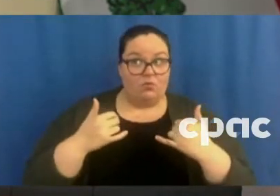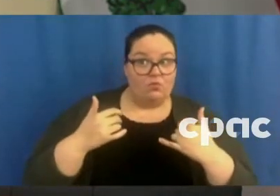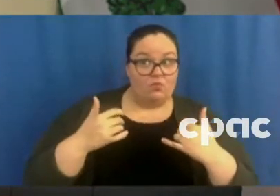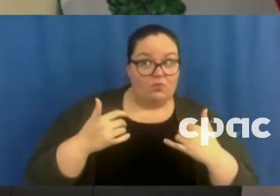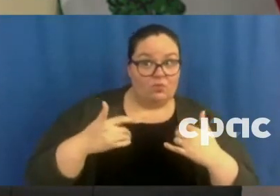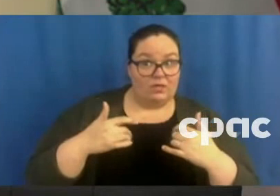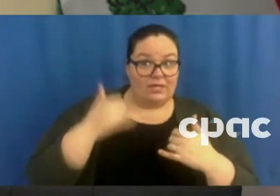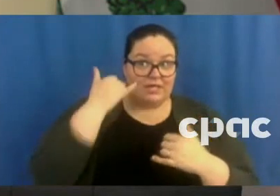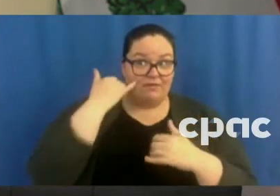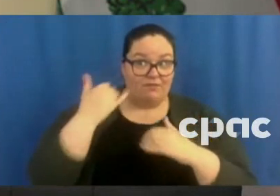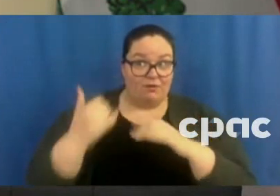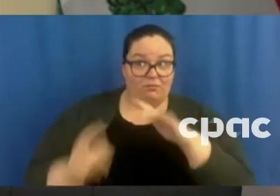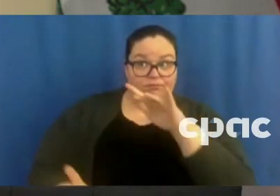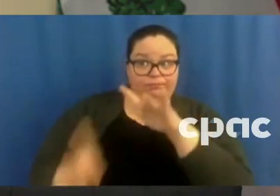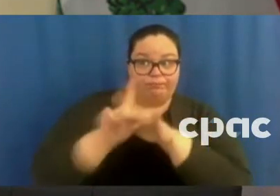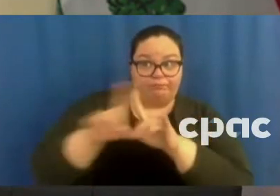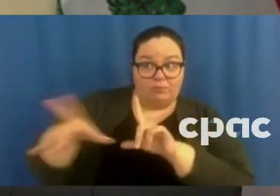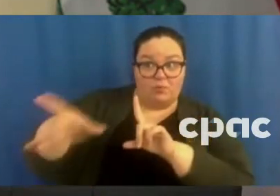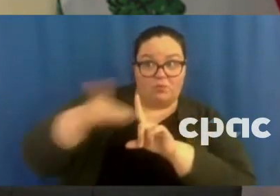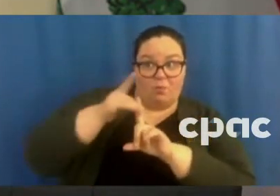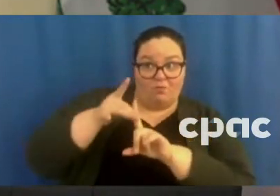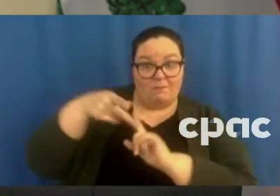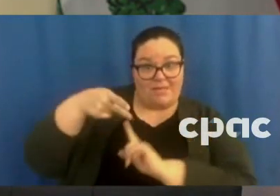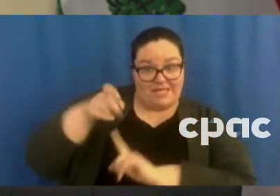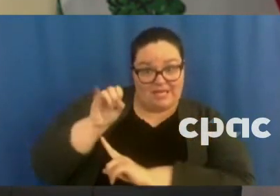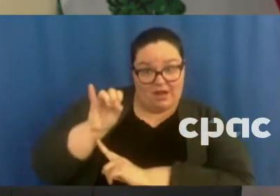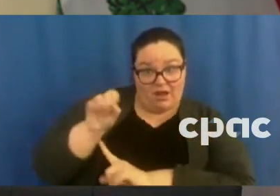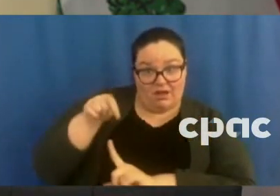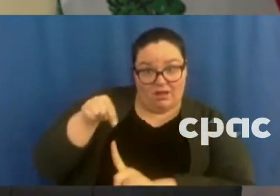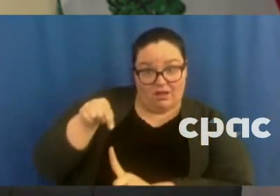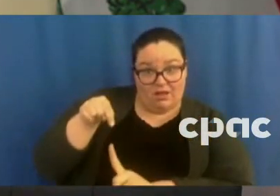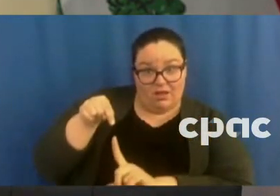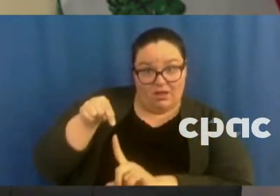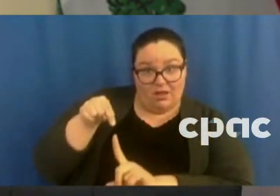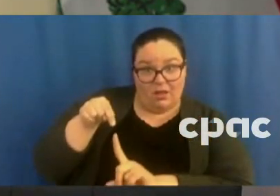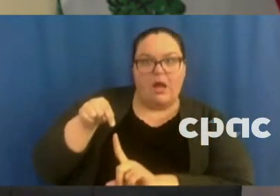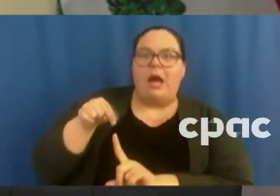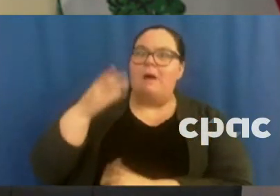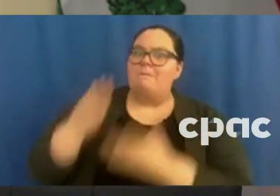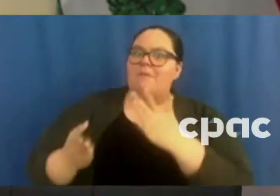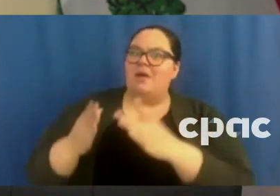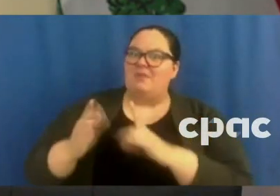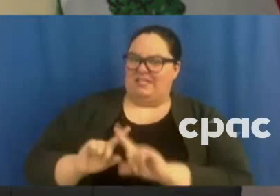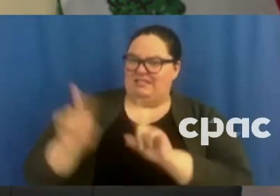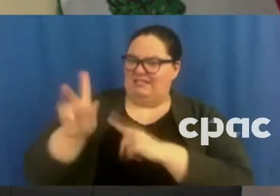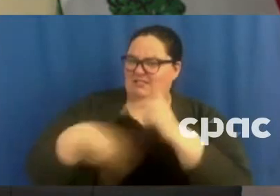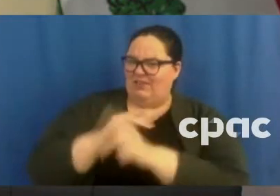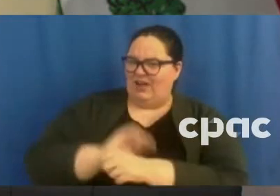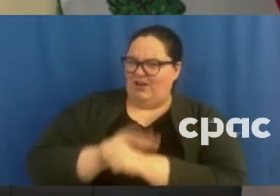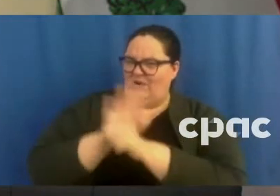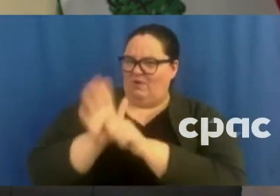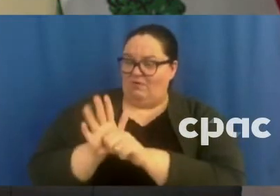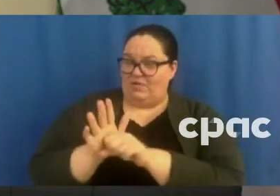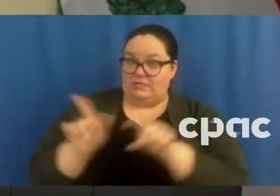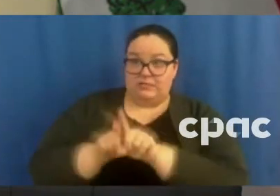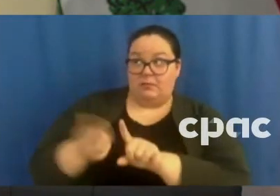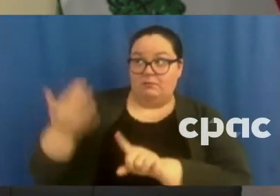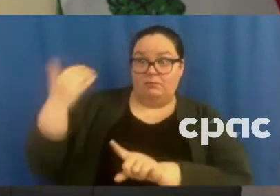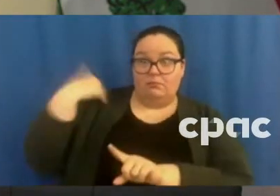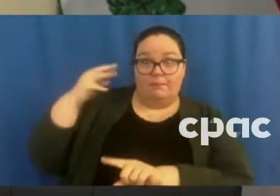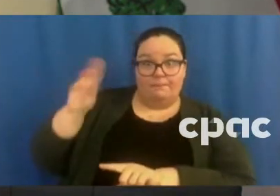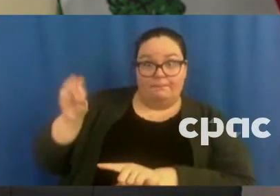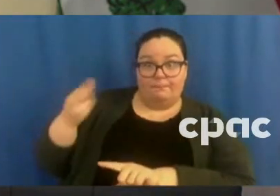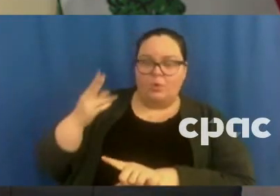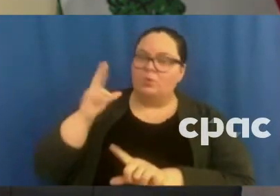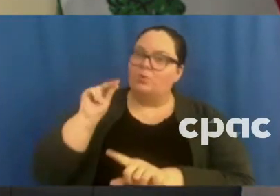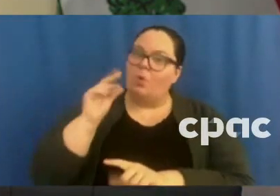new positive that pops up in P.E.I. could be a variant of this virus. In the past, when we have faced a